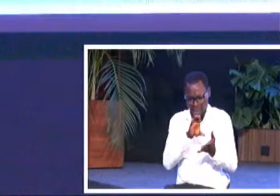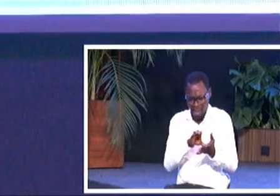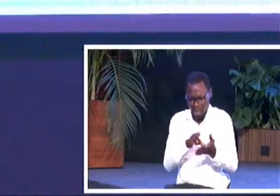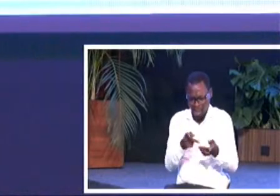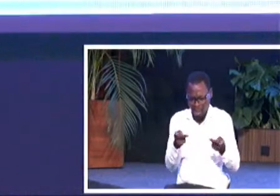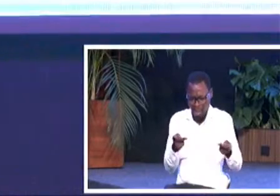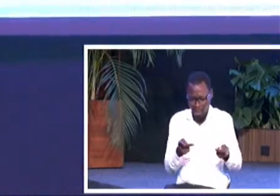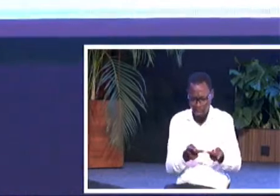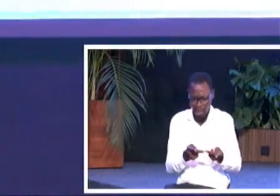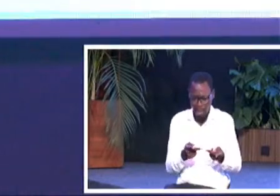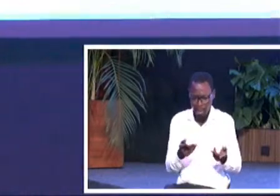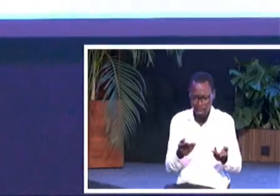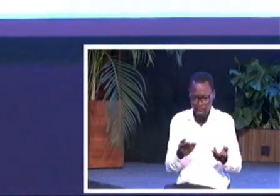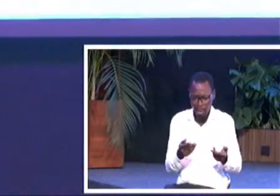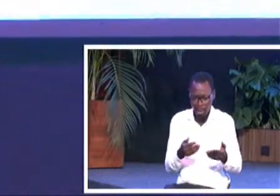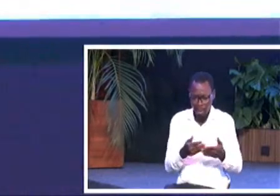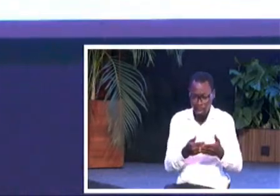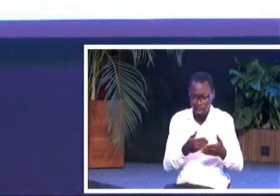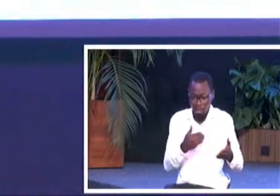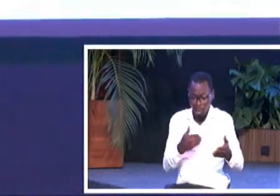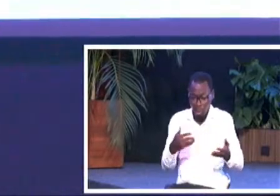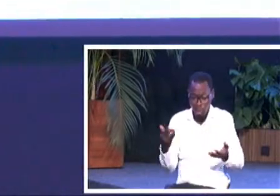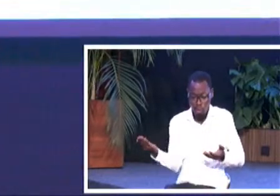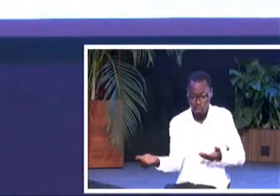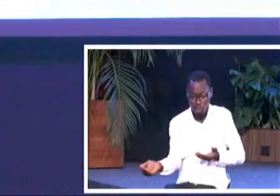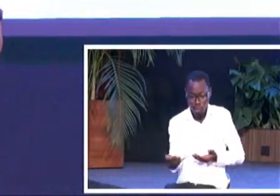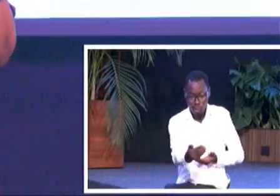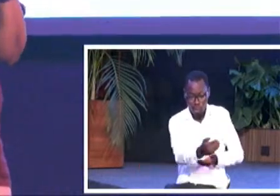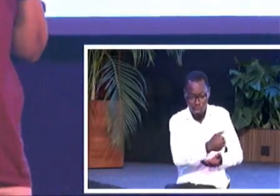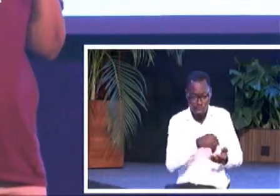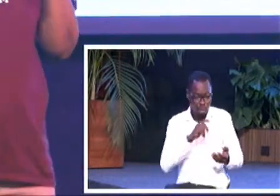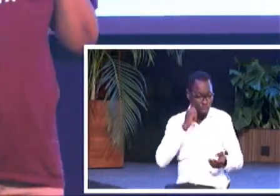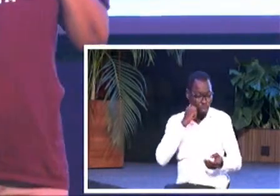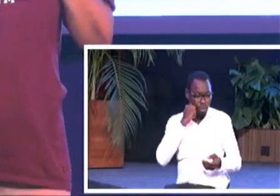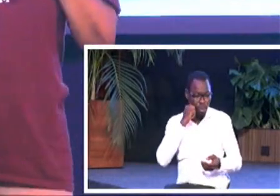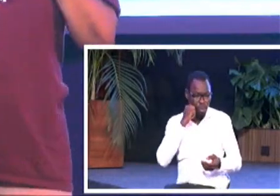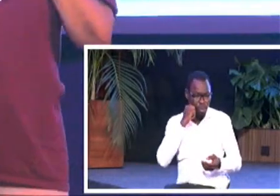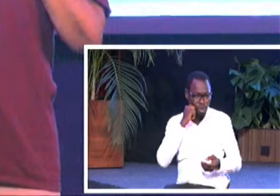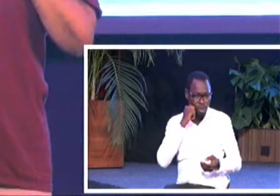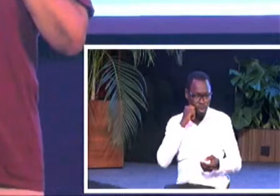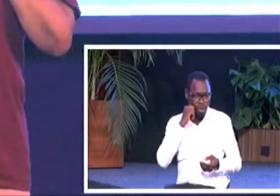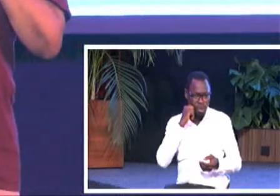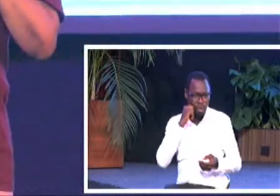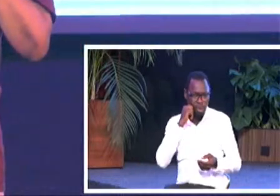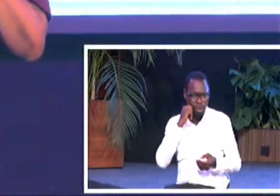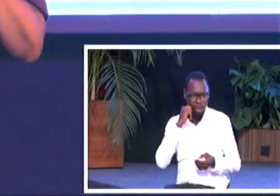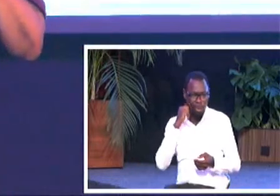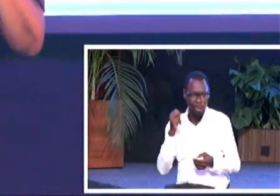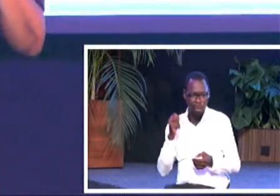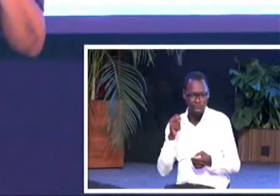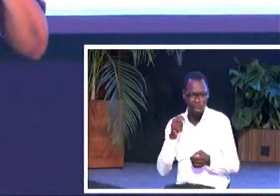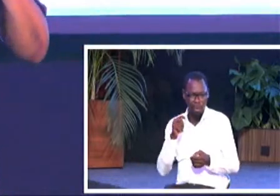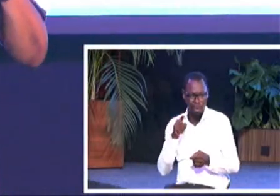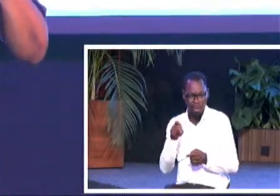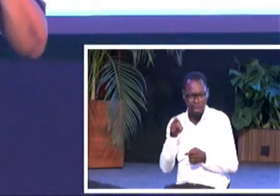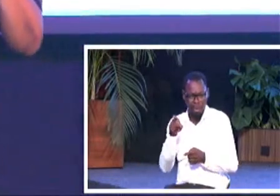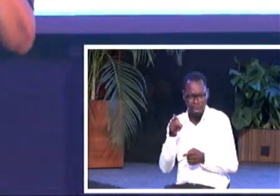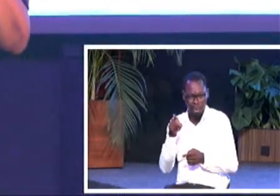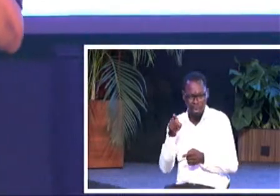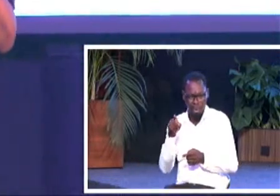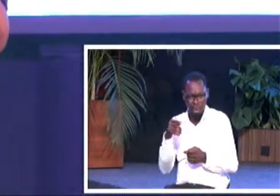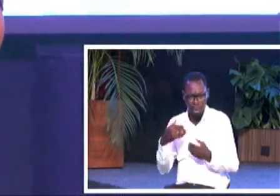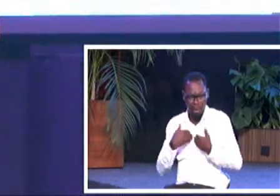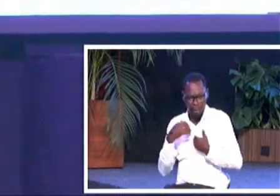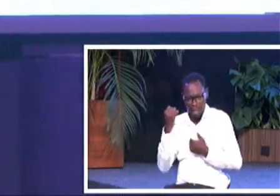Before you harvest your tomatoes, you have had a deal with, I don't know, the most